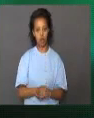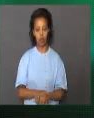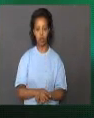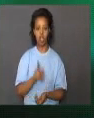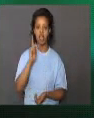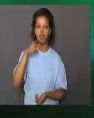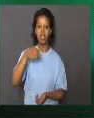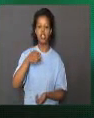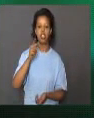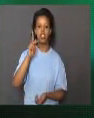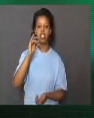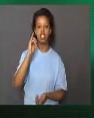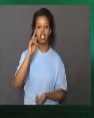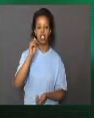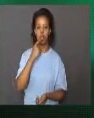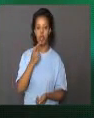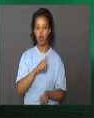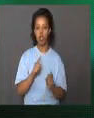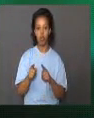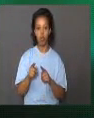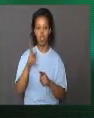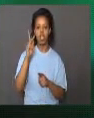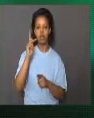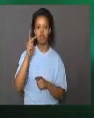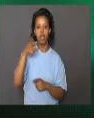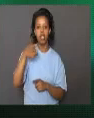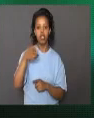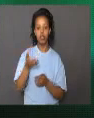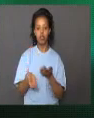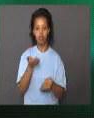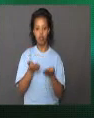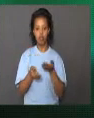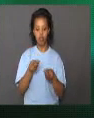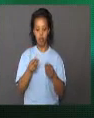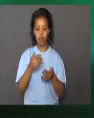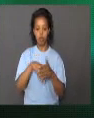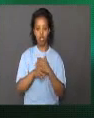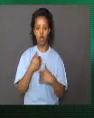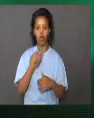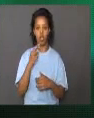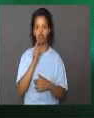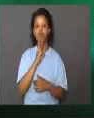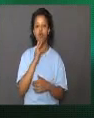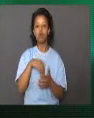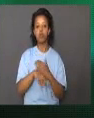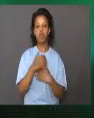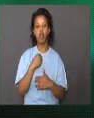pH kits are used to measure the pH balance of soil or water.